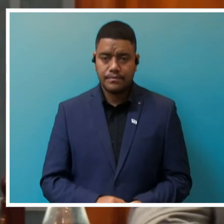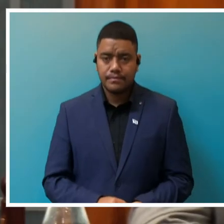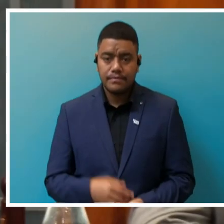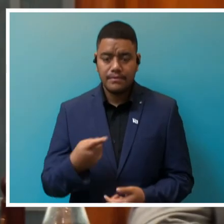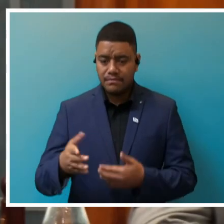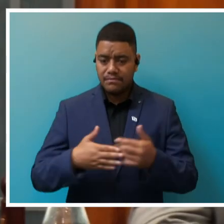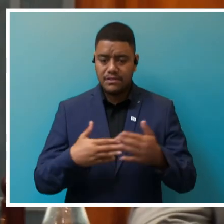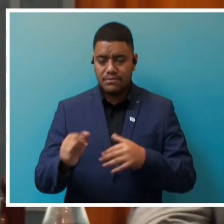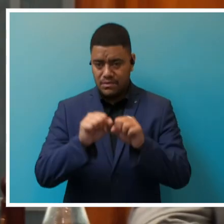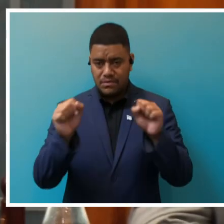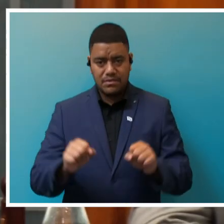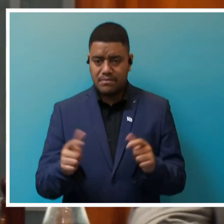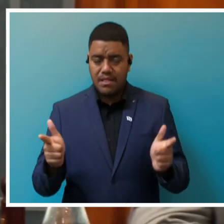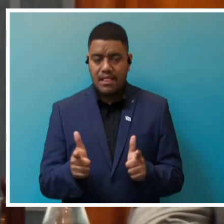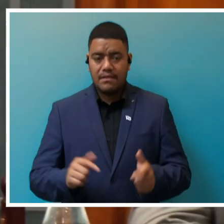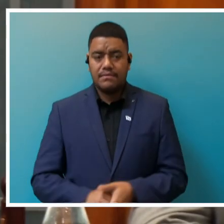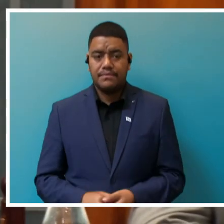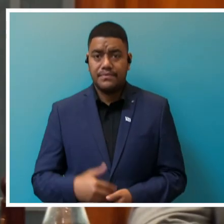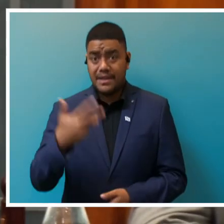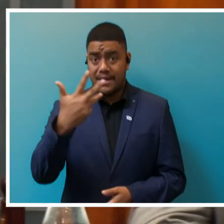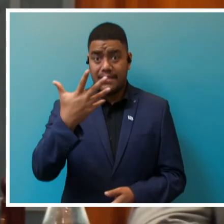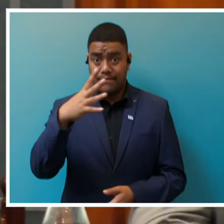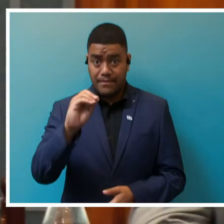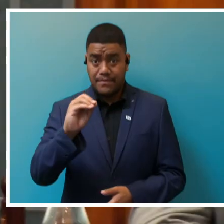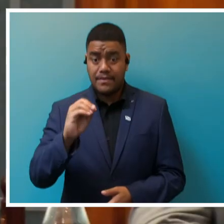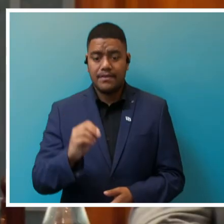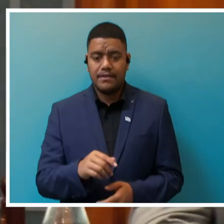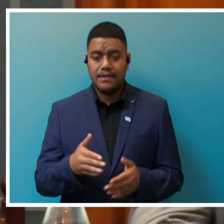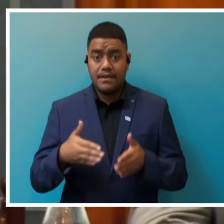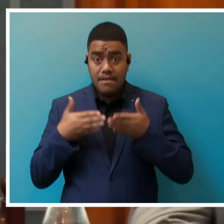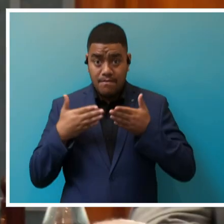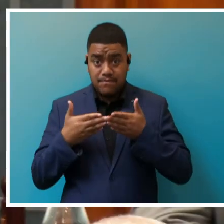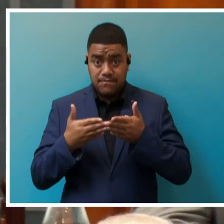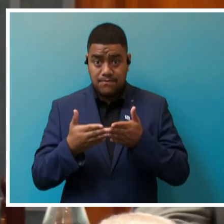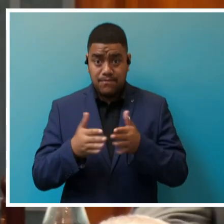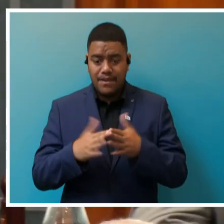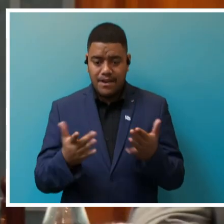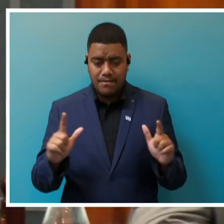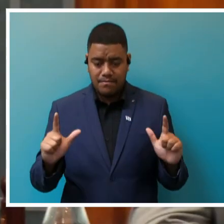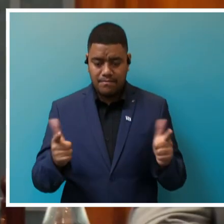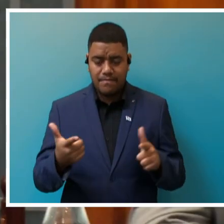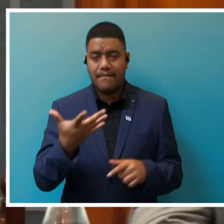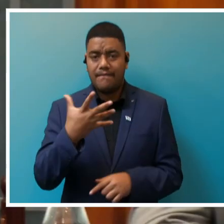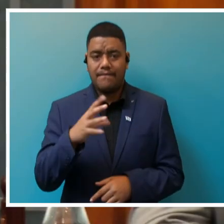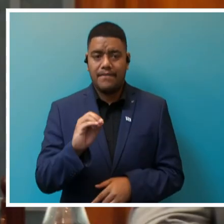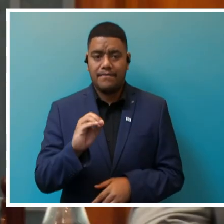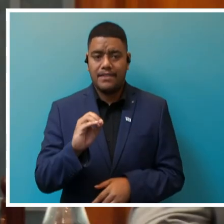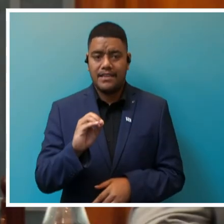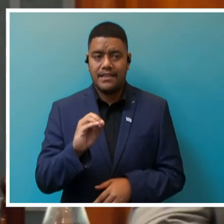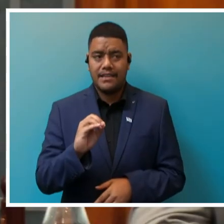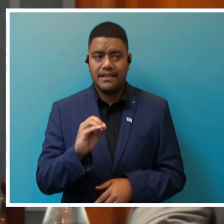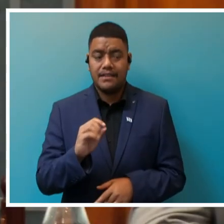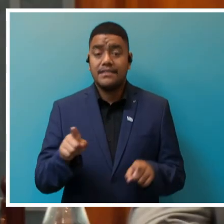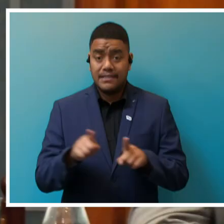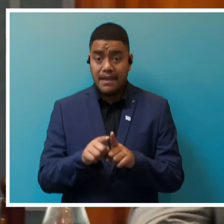systems. By 1950s, sheep population was less than 50. In the same